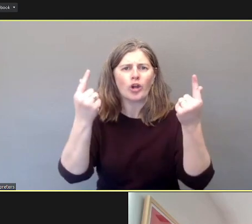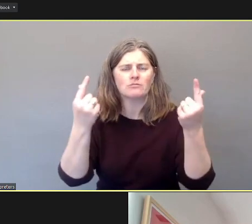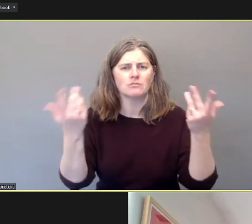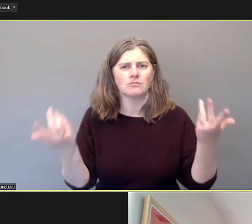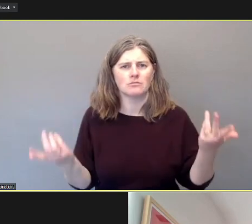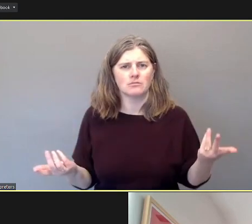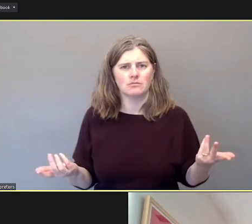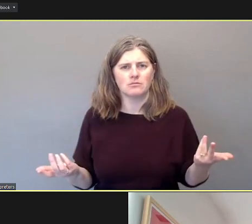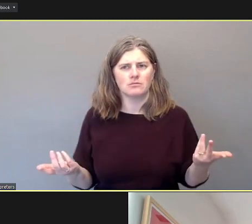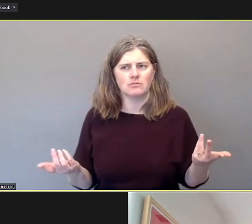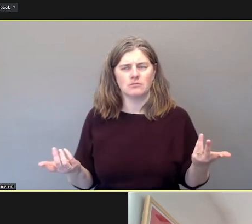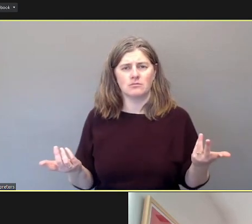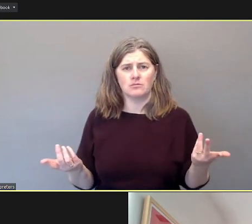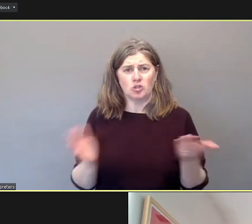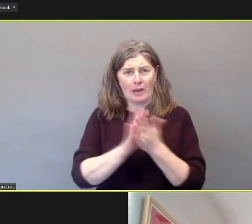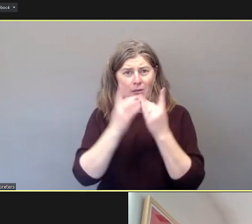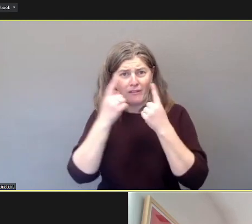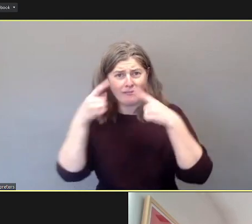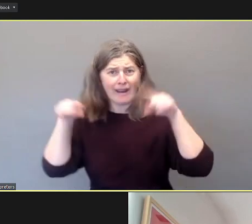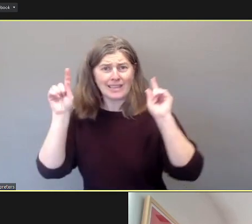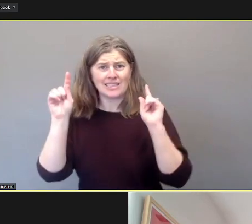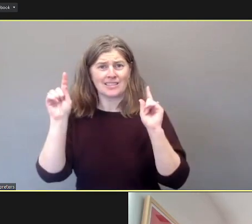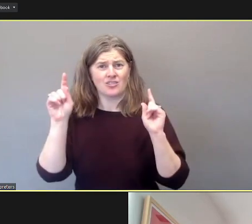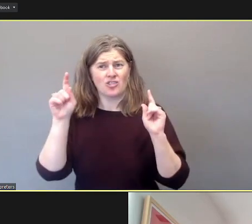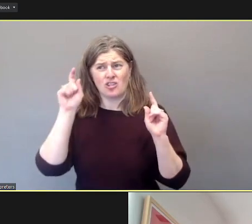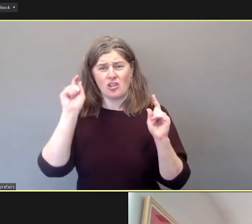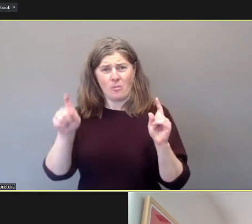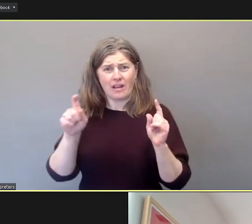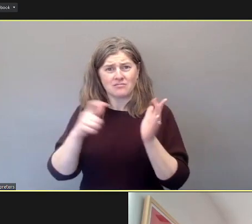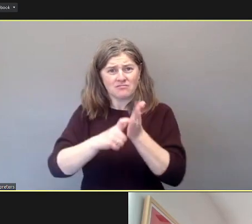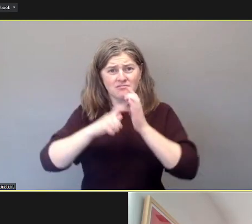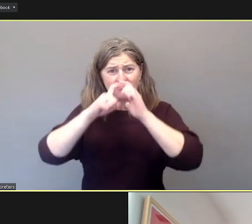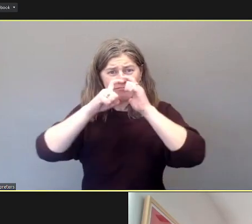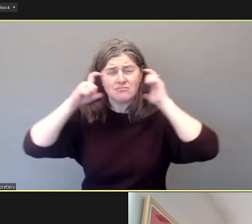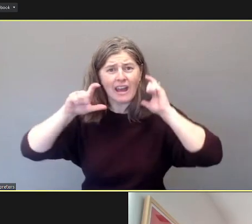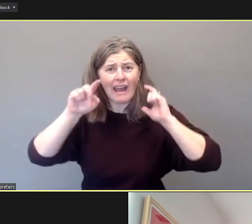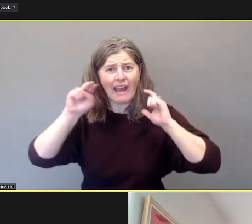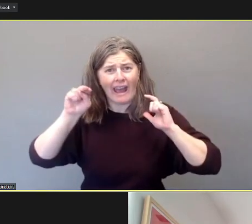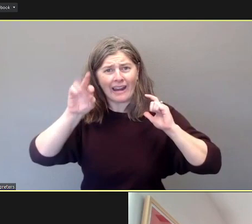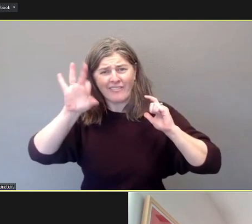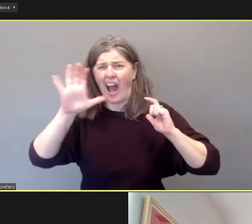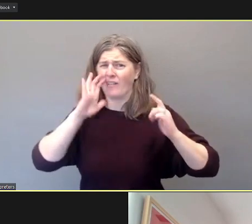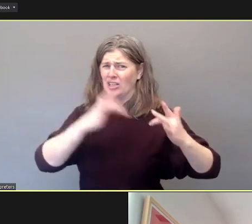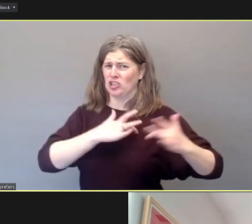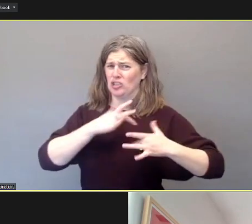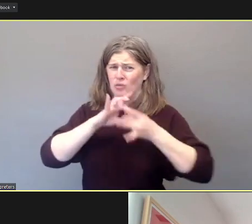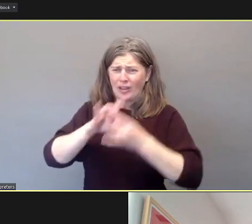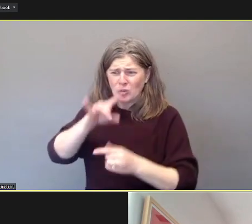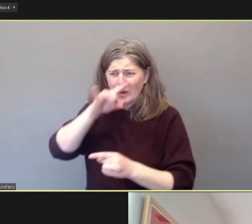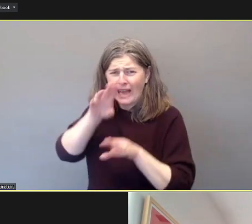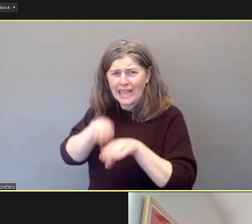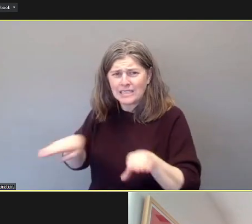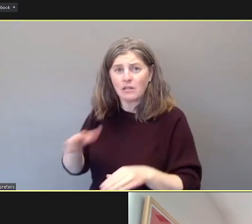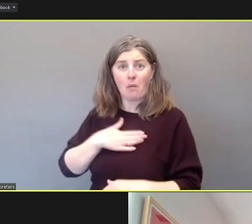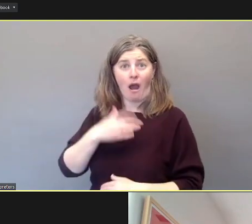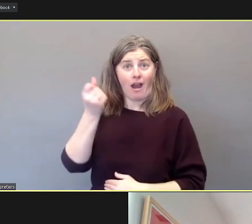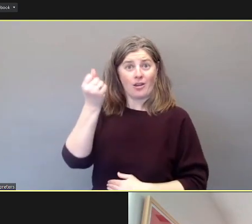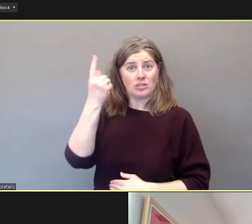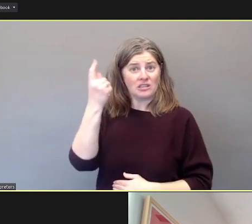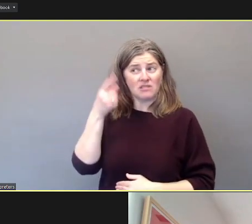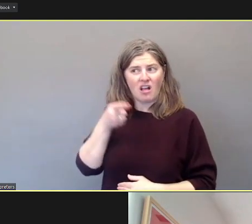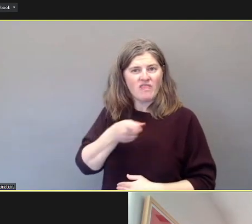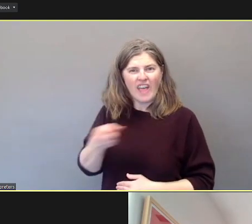that to be effective, you're going to almost have to have N95s. And I'm particularly concerned about kids. That my understanding is they don't